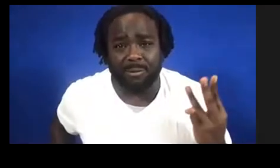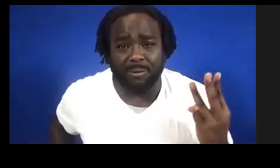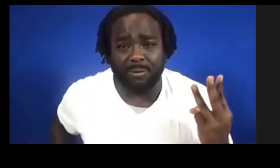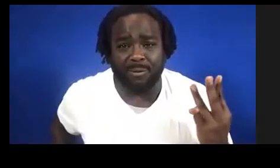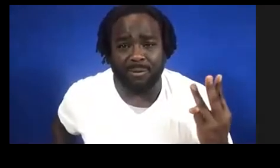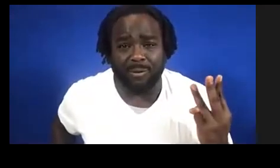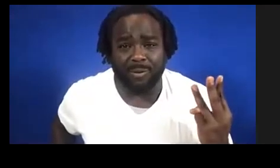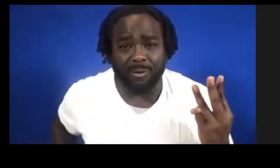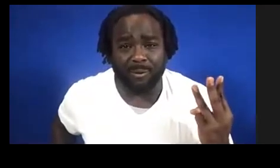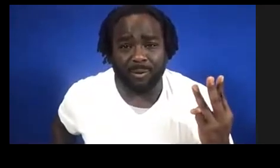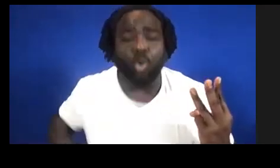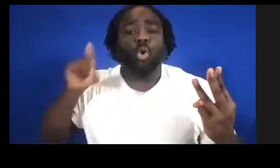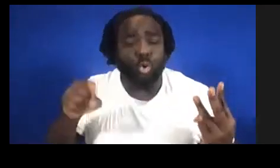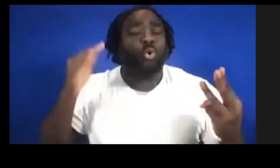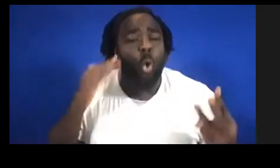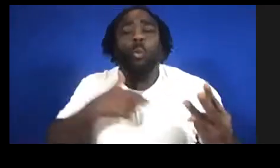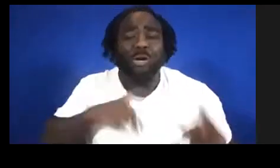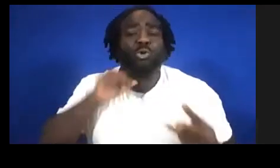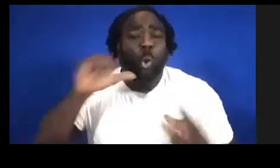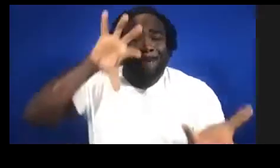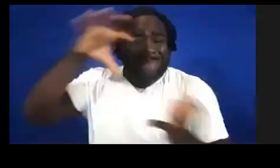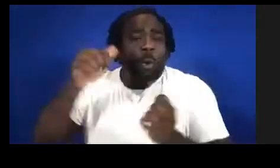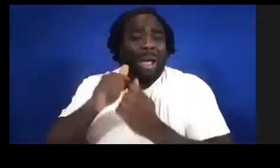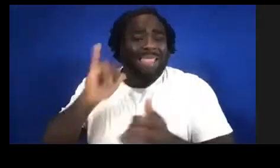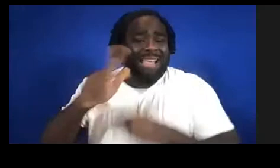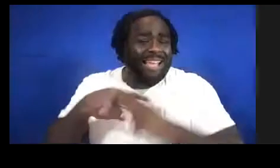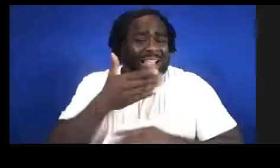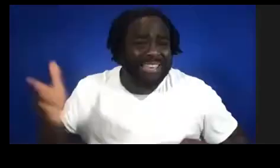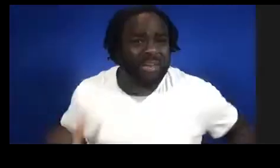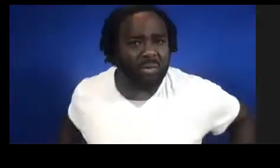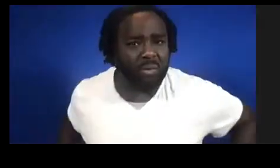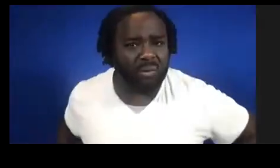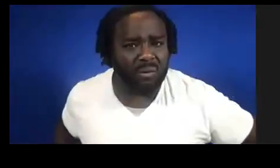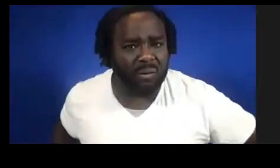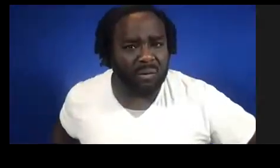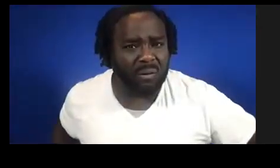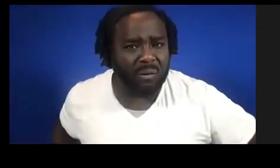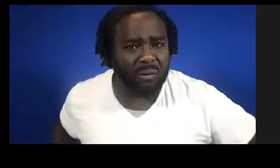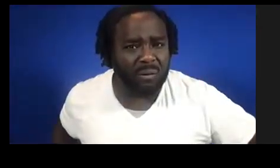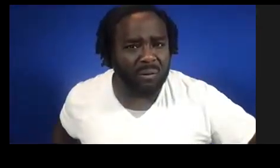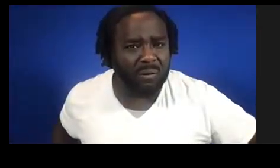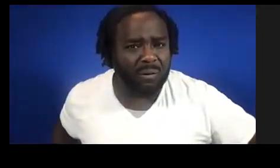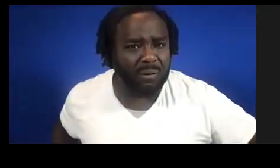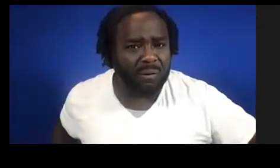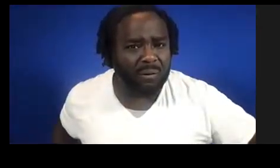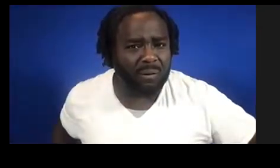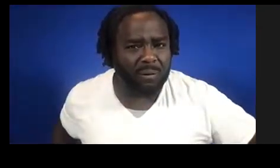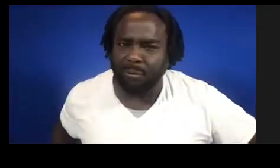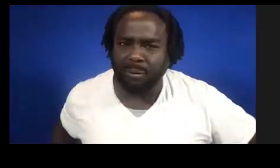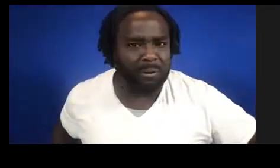And number three, I be on that all ribs you can eat, right? I don't mess with